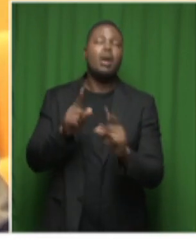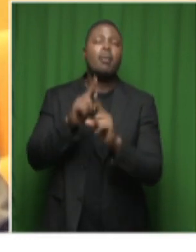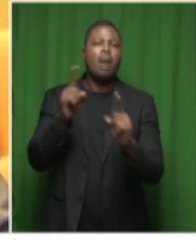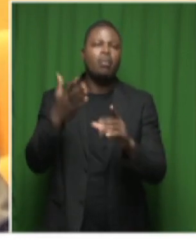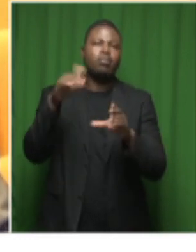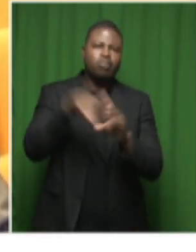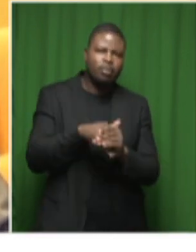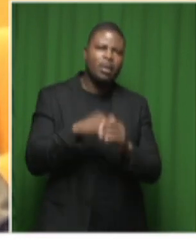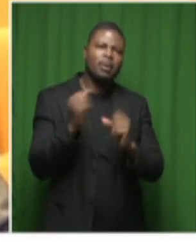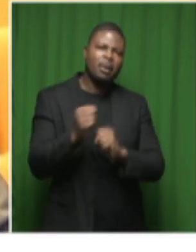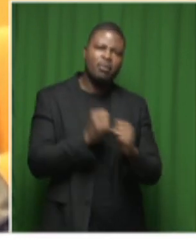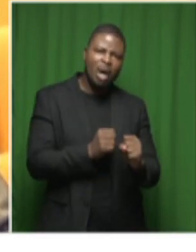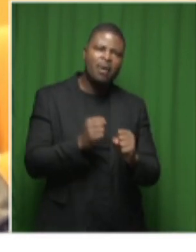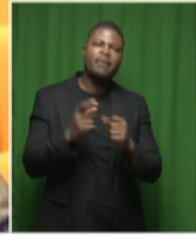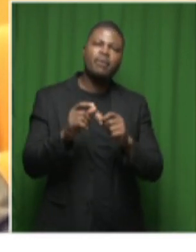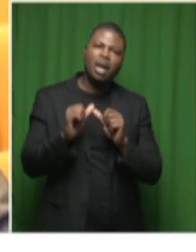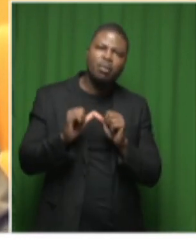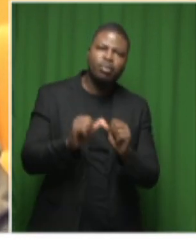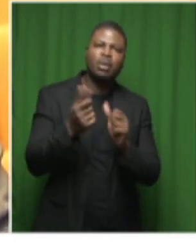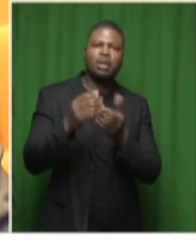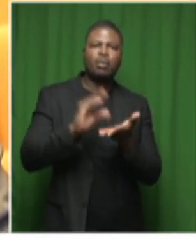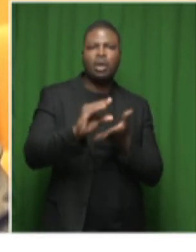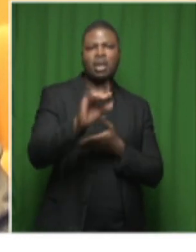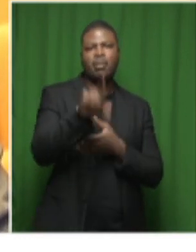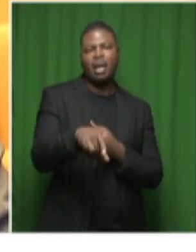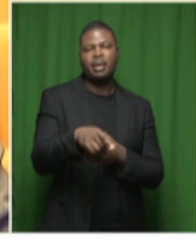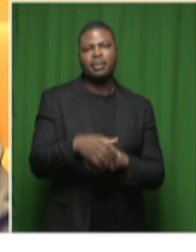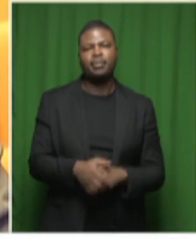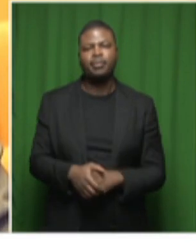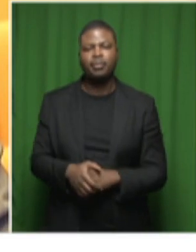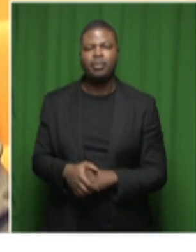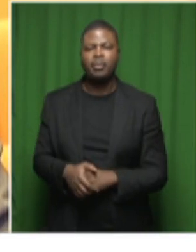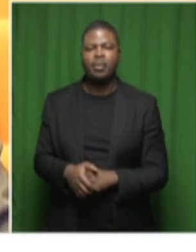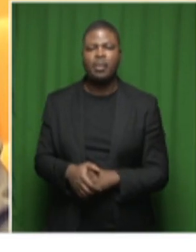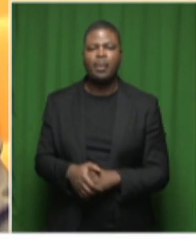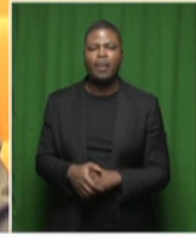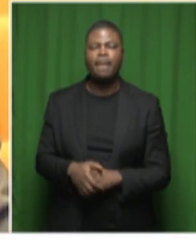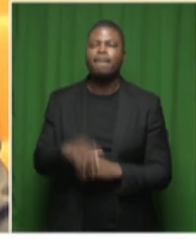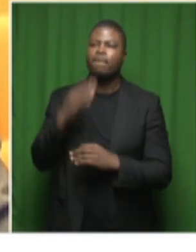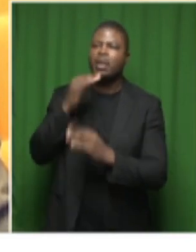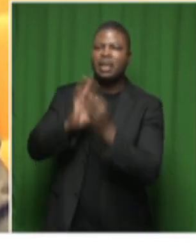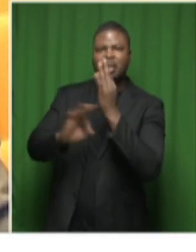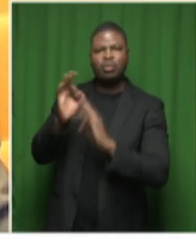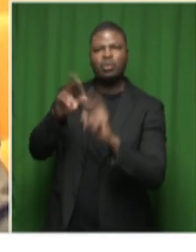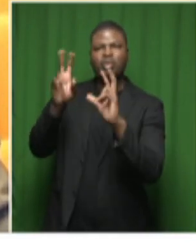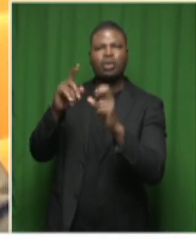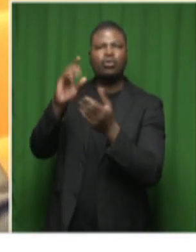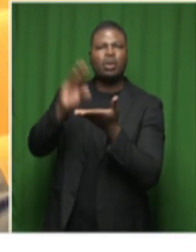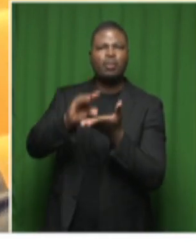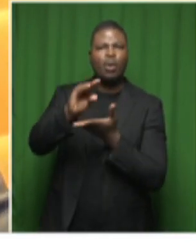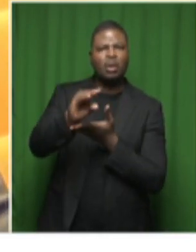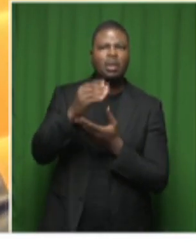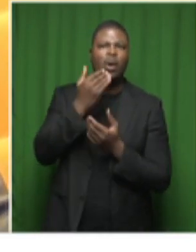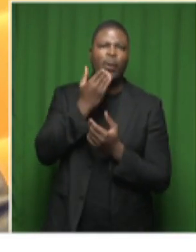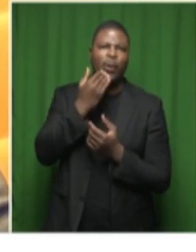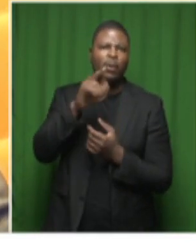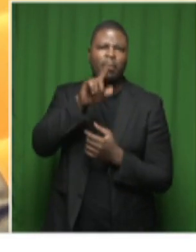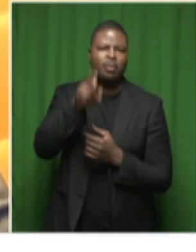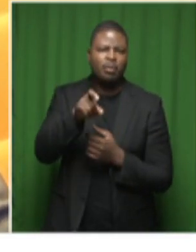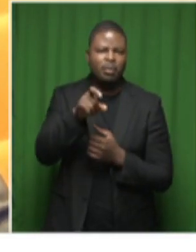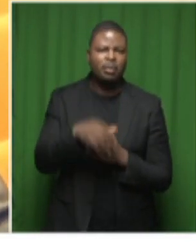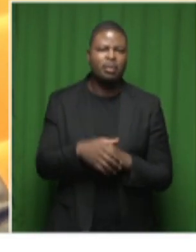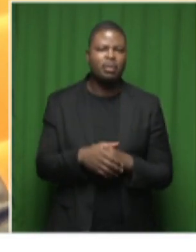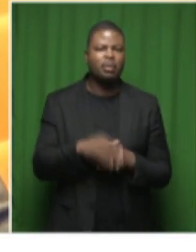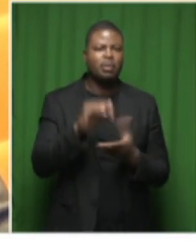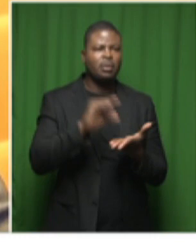your relationship with the sponsor? So the sponsor is an organization that